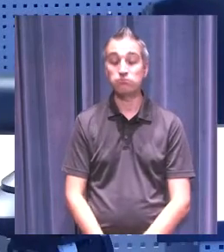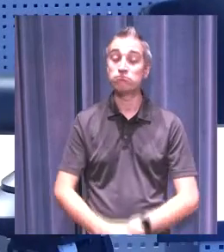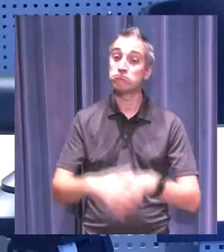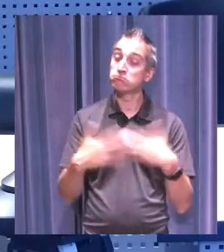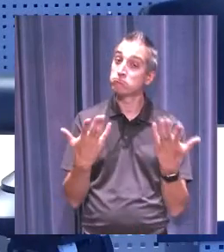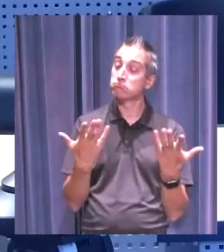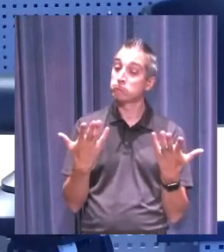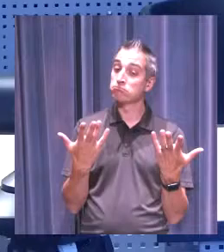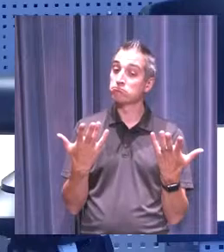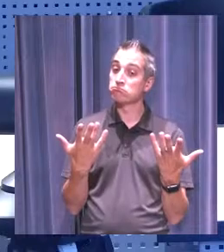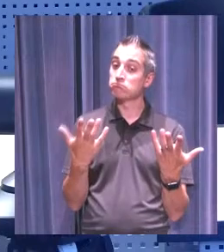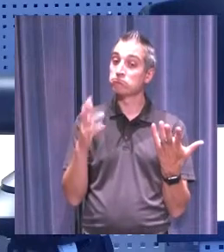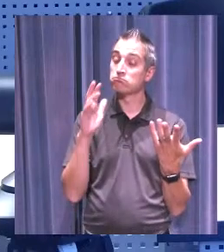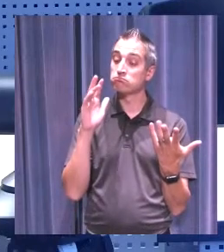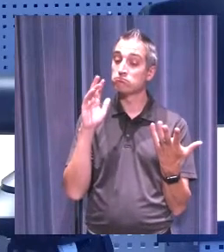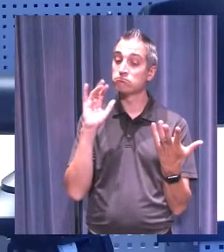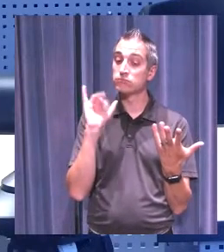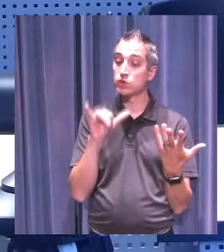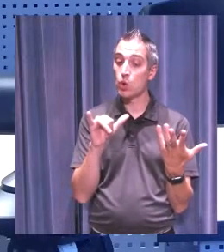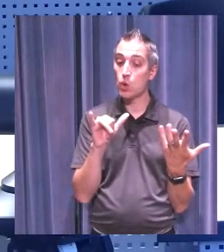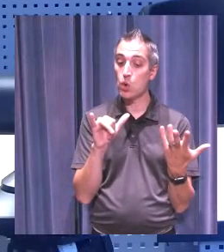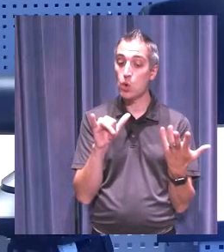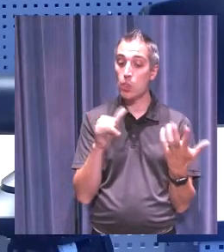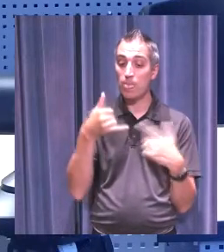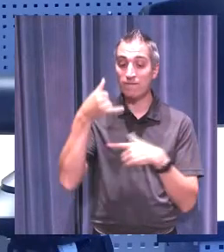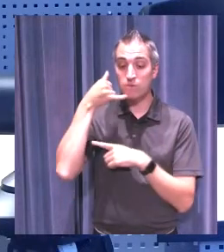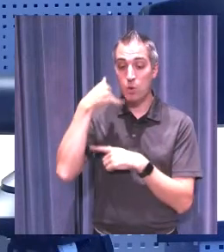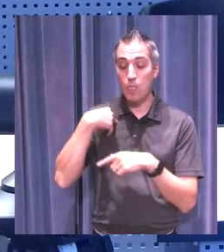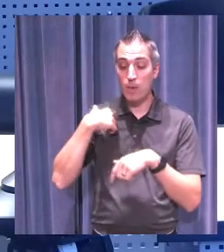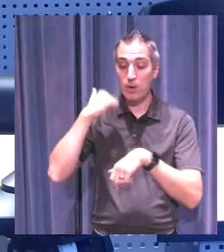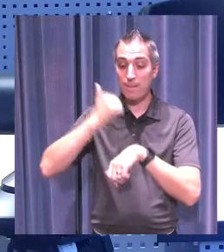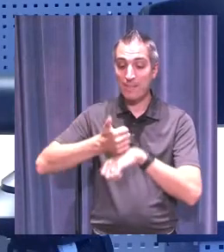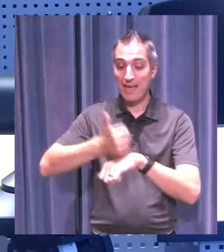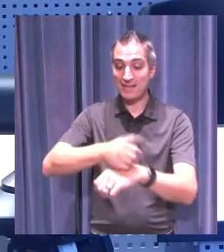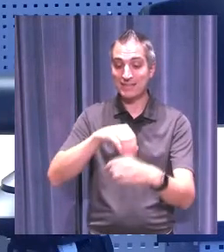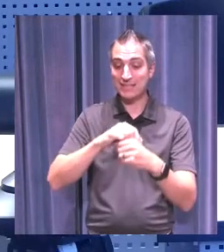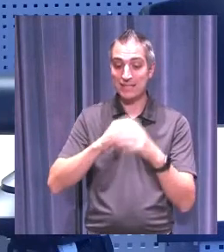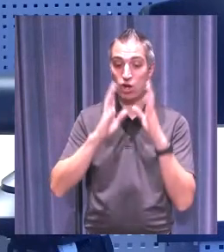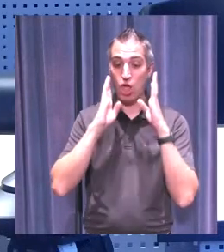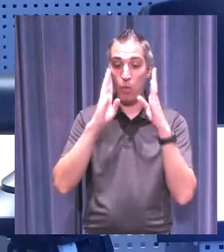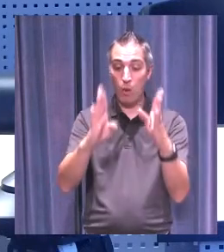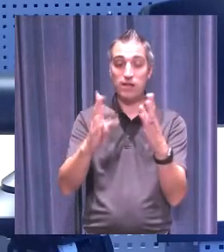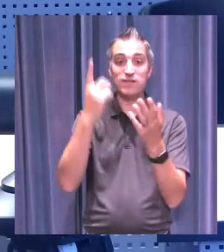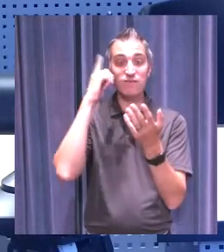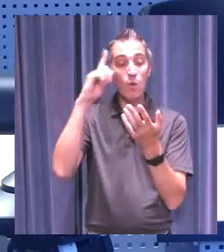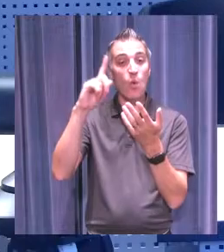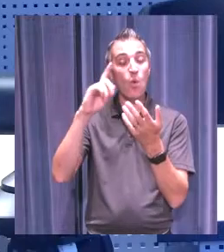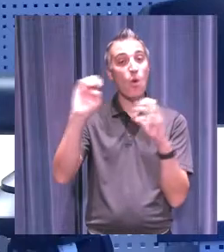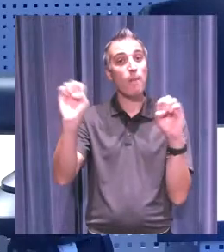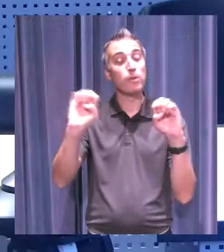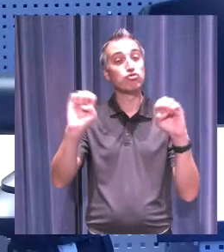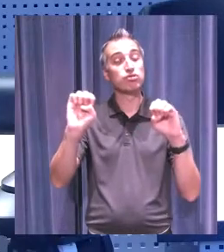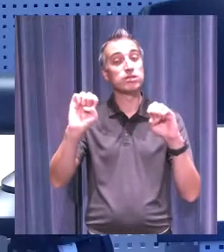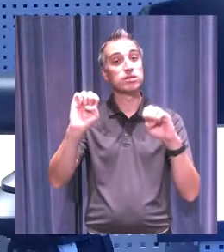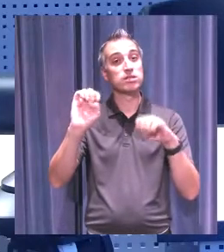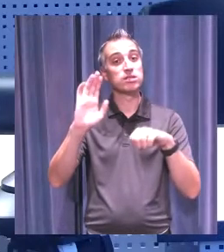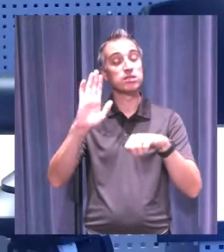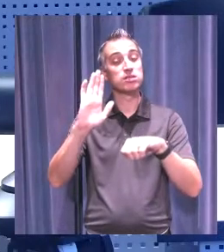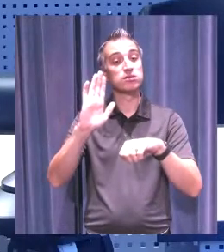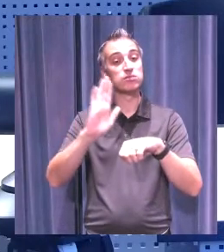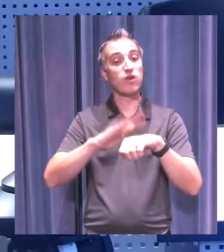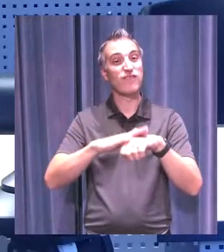So the traditional phones that we place in hallways today for emergency notification, those phones do